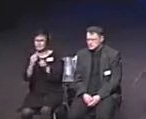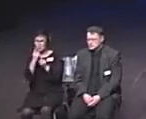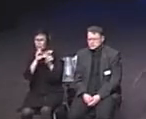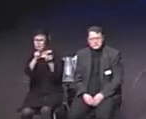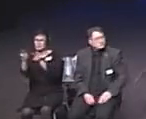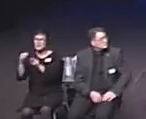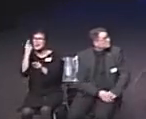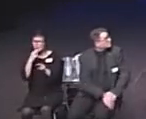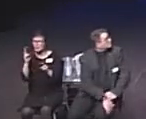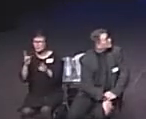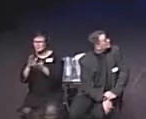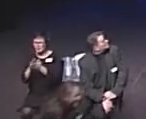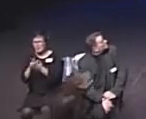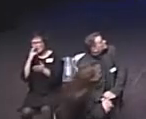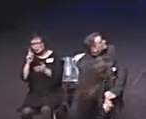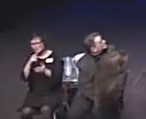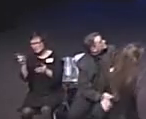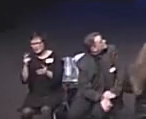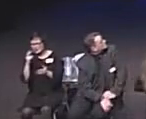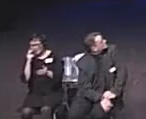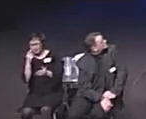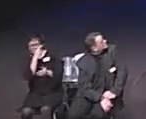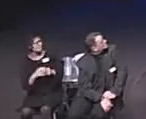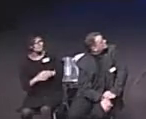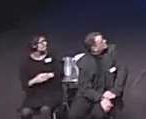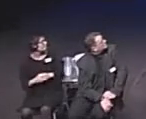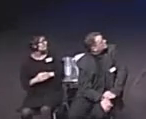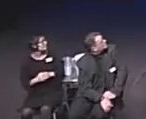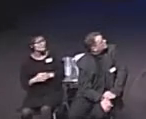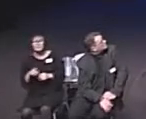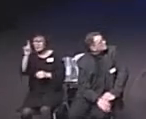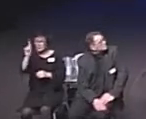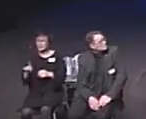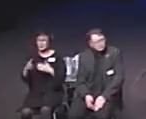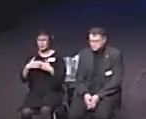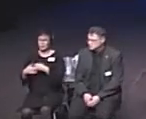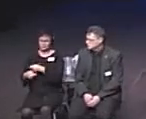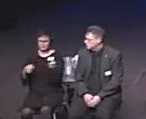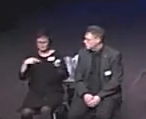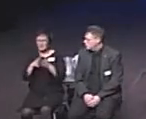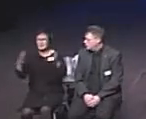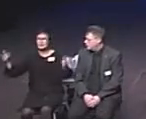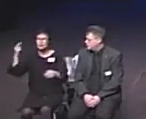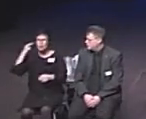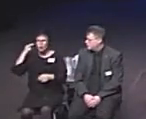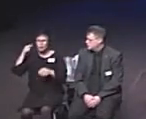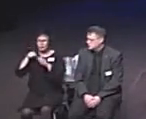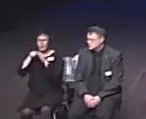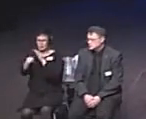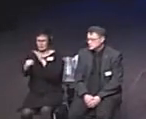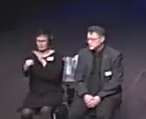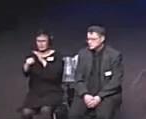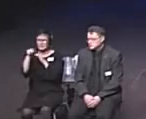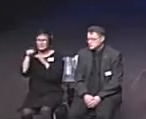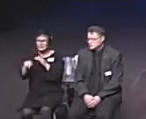but let's see what you could find if you get there. We enter through a big ear, and this is reflecting